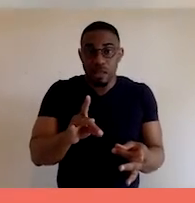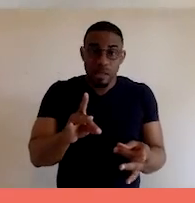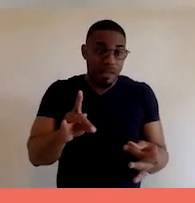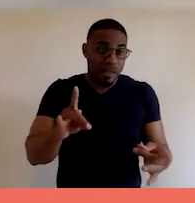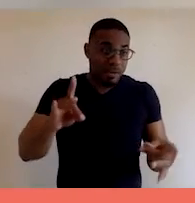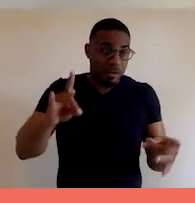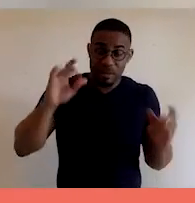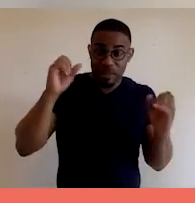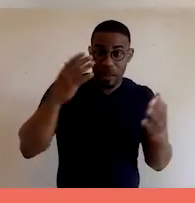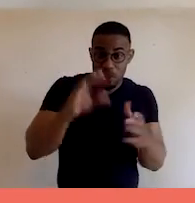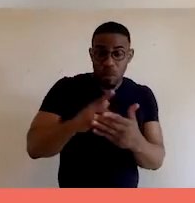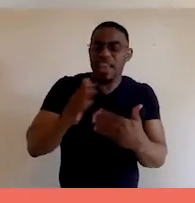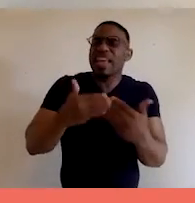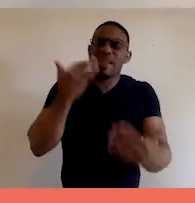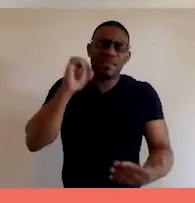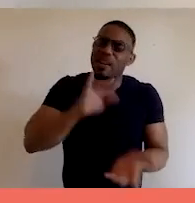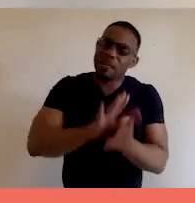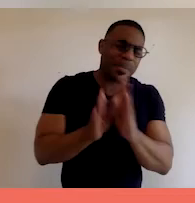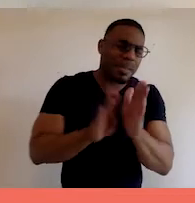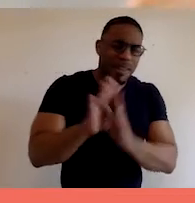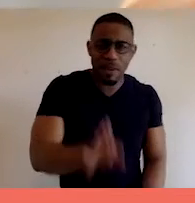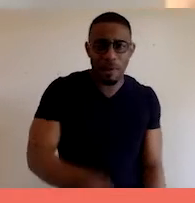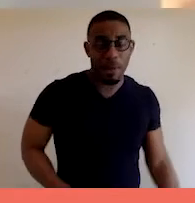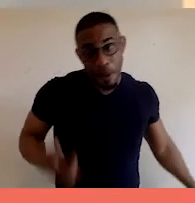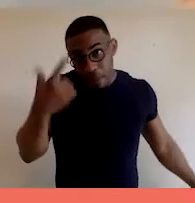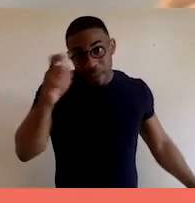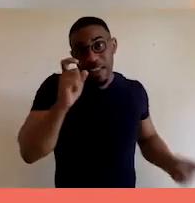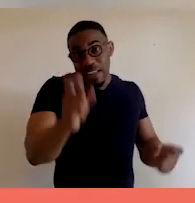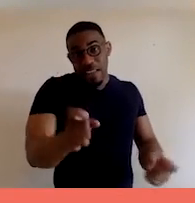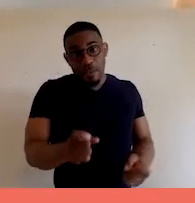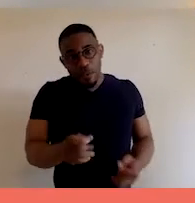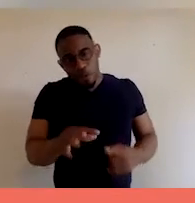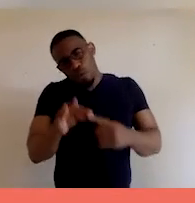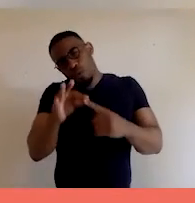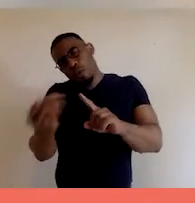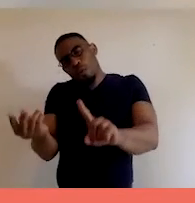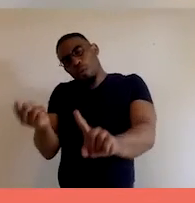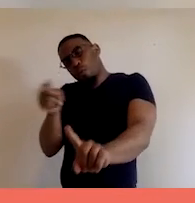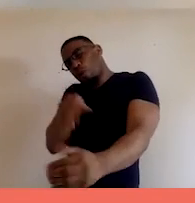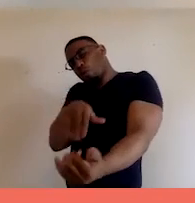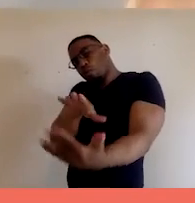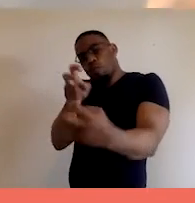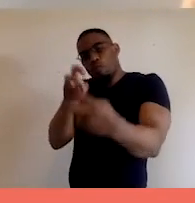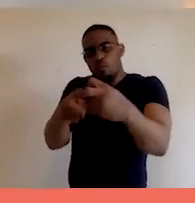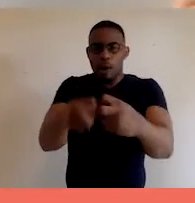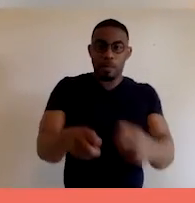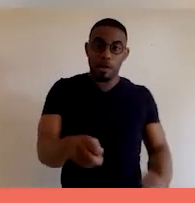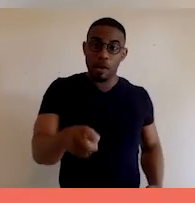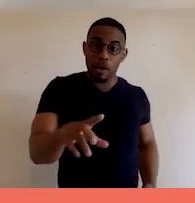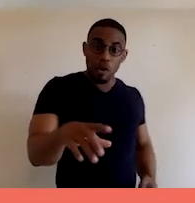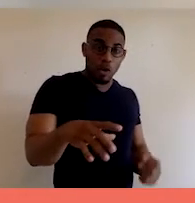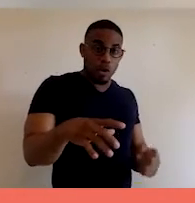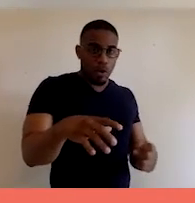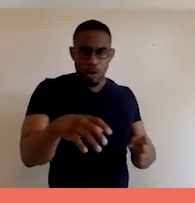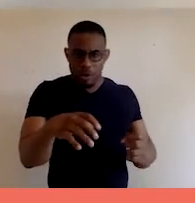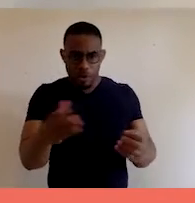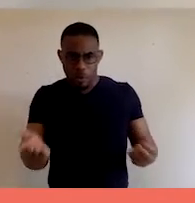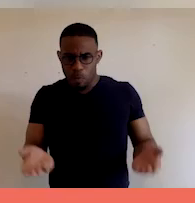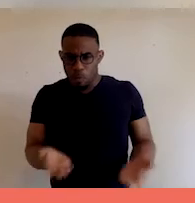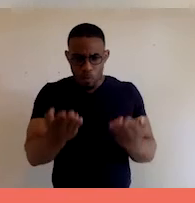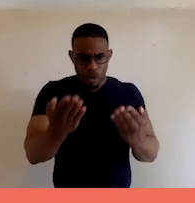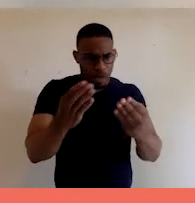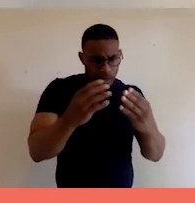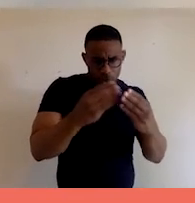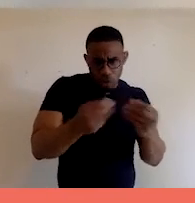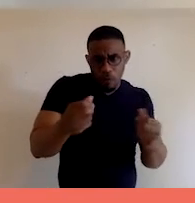programming, even if you're not going to become a developer, because it gives you a unique way to approach problems. You're breaking down problems in ways